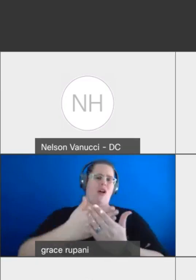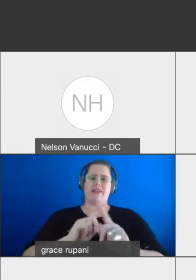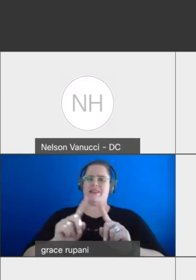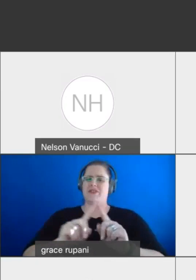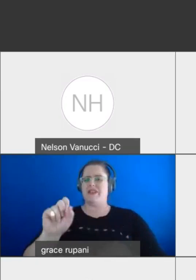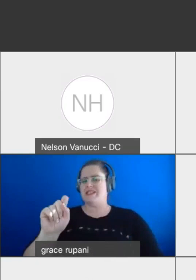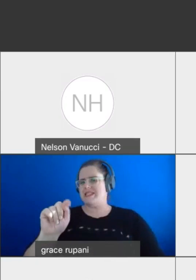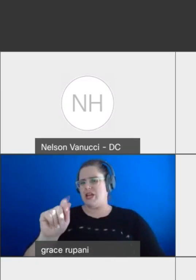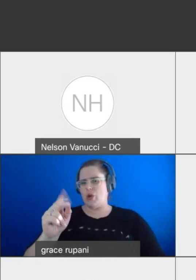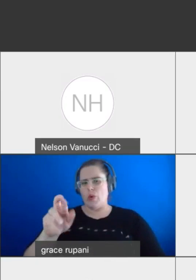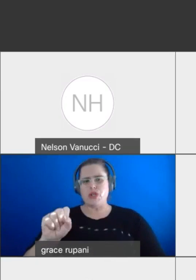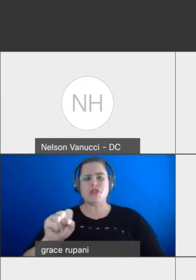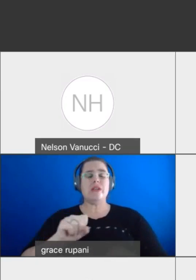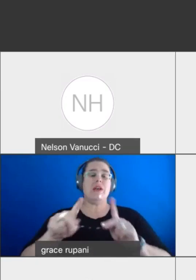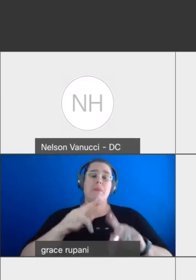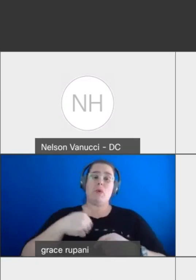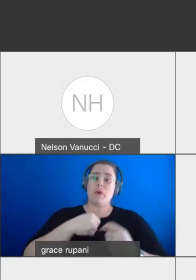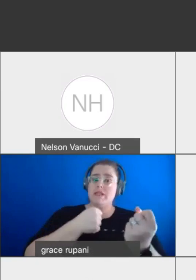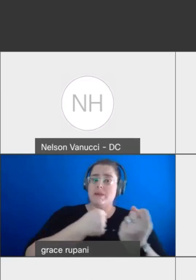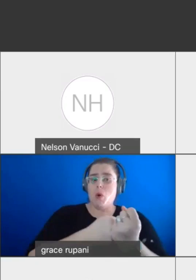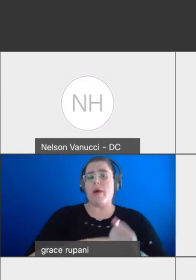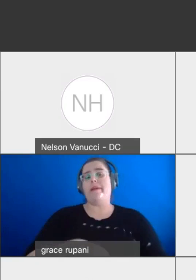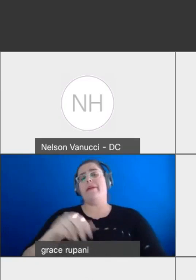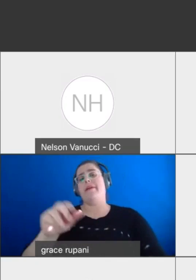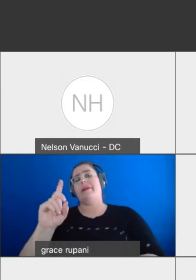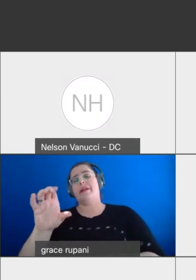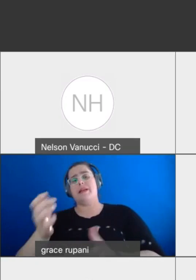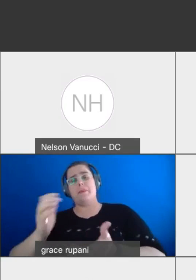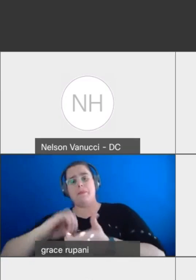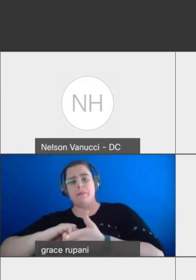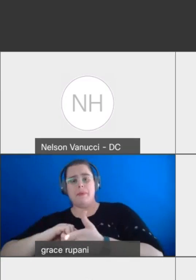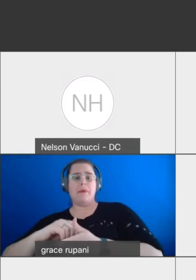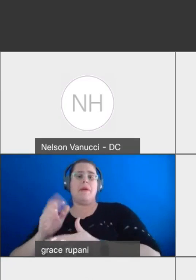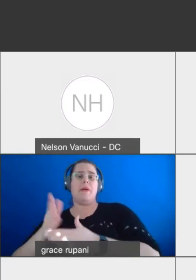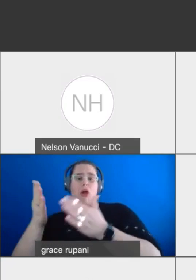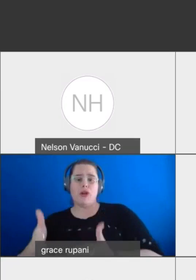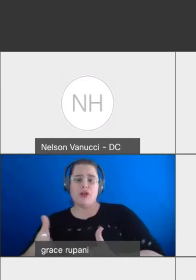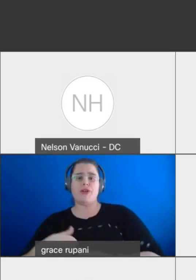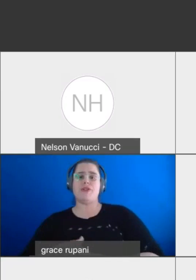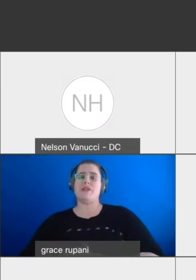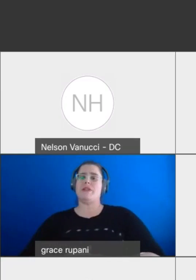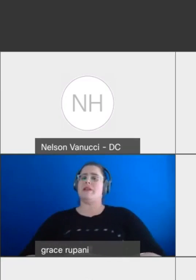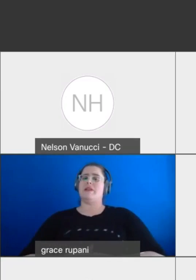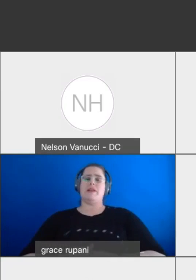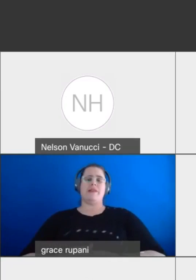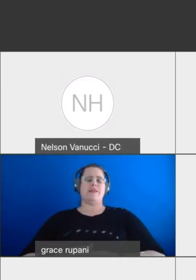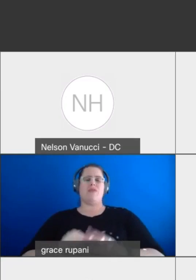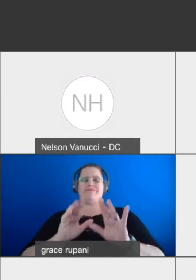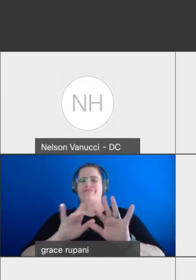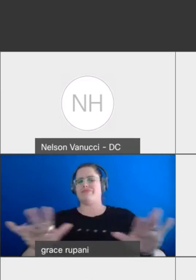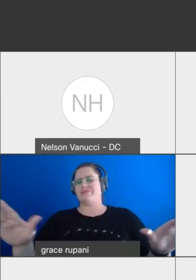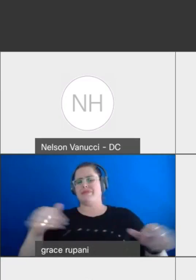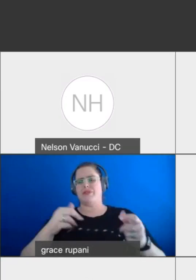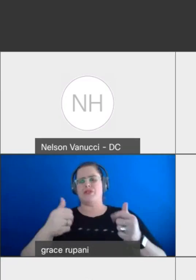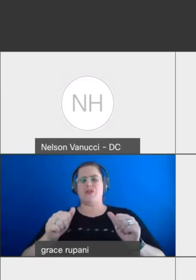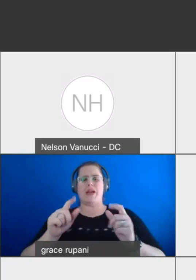people supported, providers, service coordinators, VR counselors, to really get minds open to tech solutions and